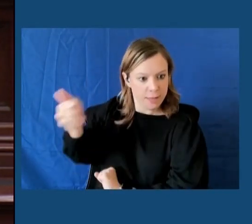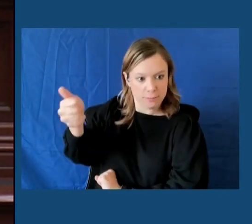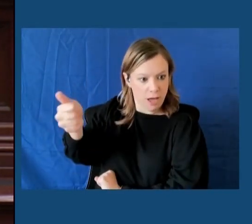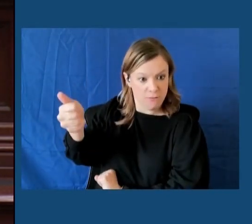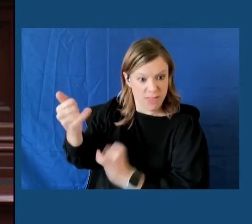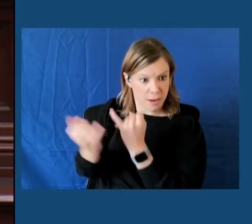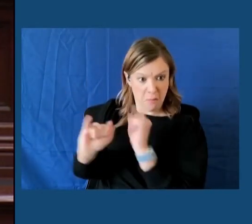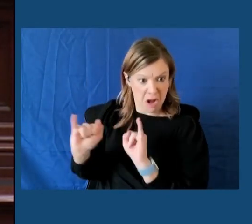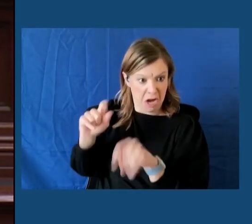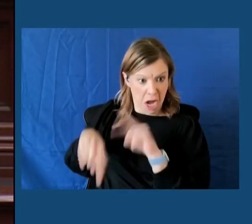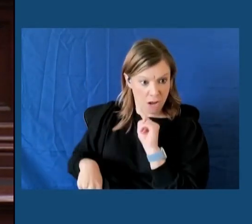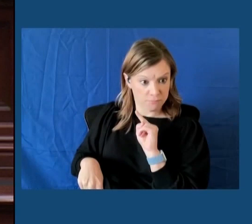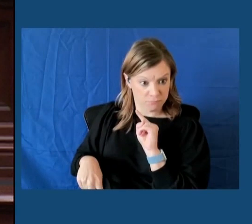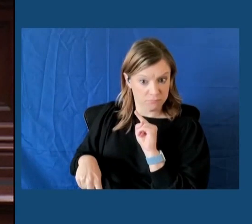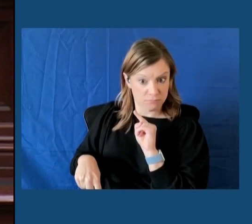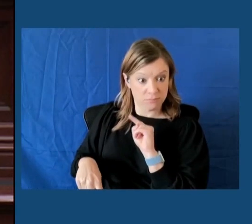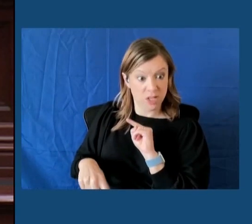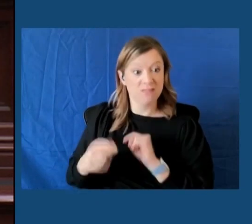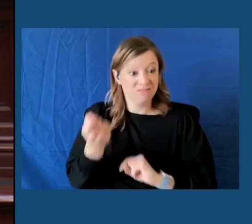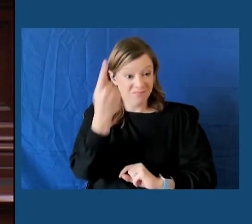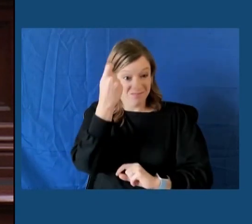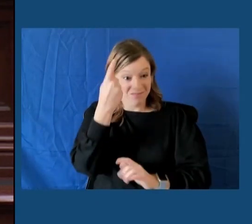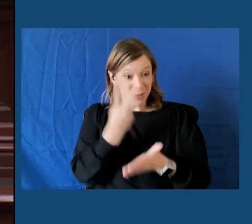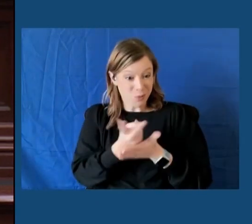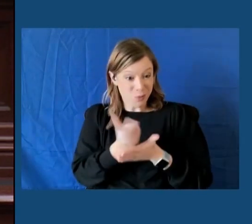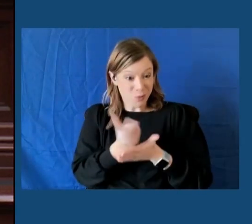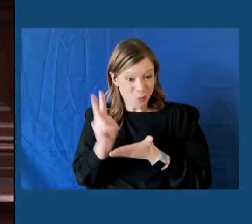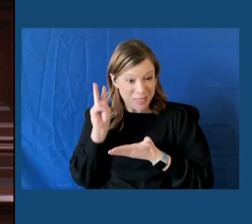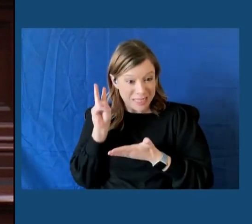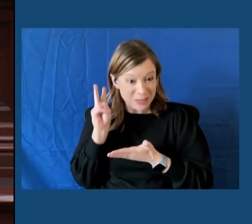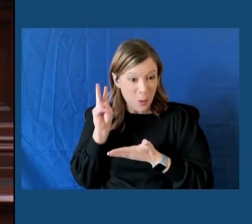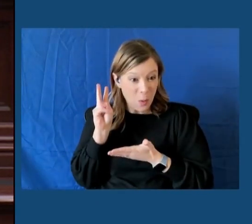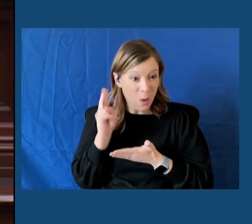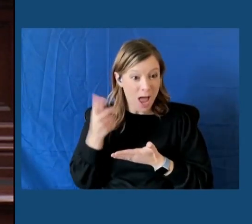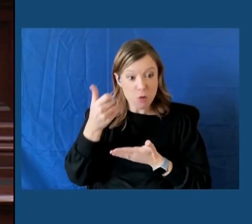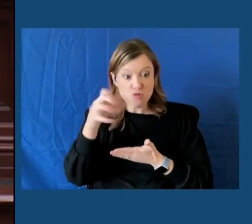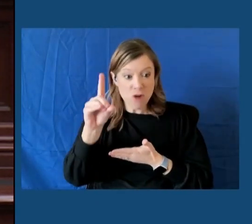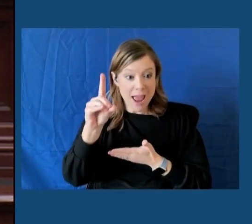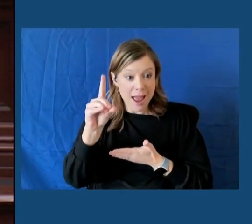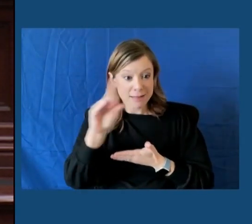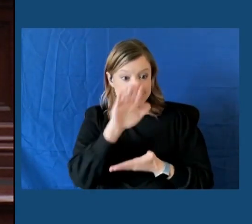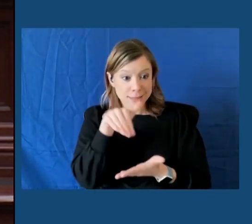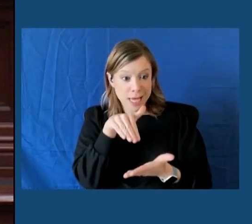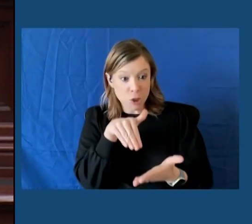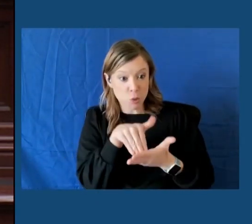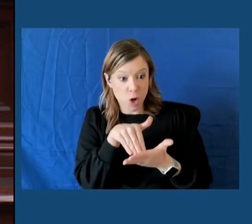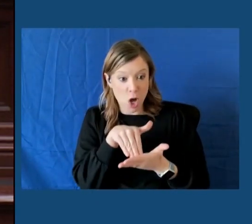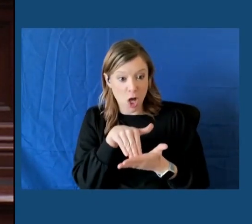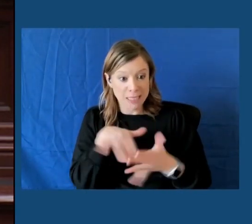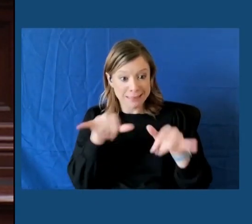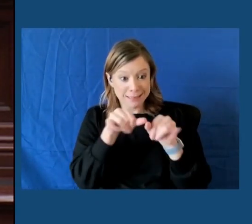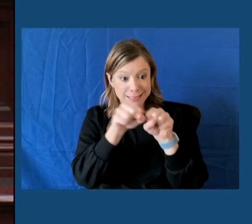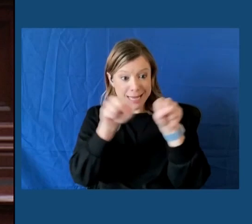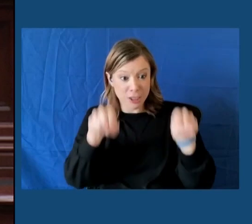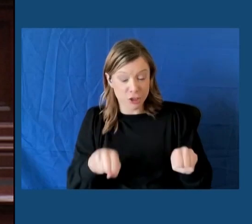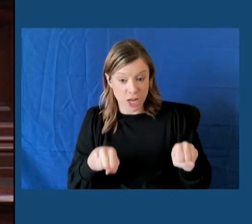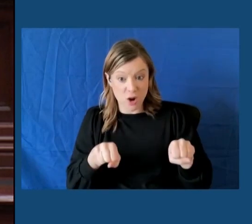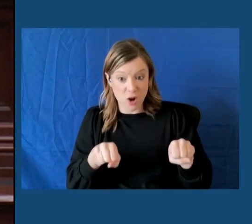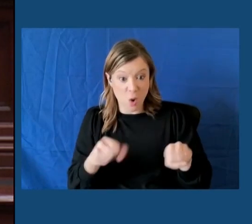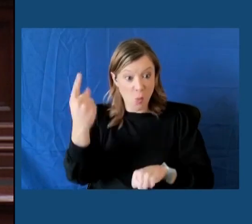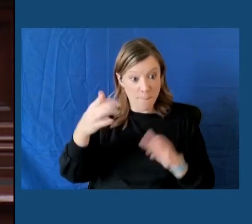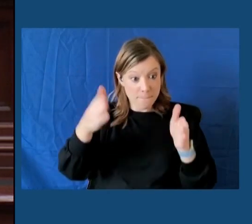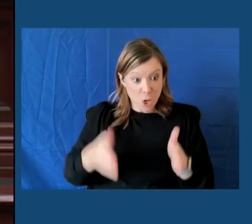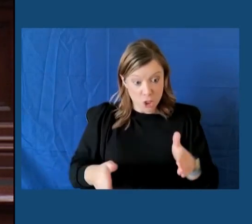Just 2 weeks ago, at Grand Central Station, one of those individuals pulled a knife and stabbed two